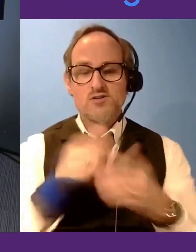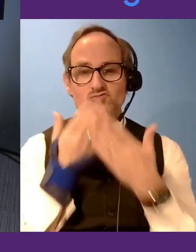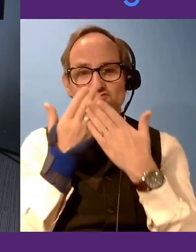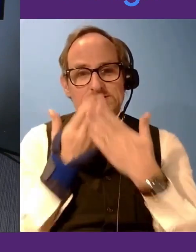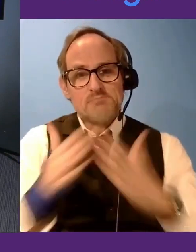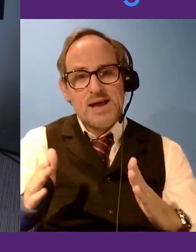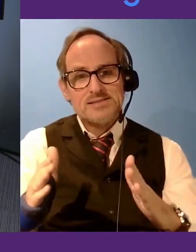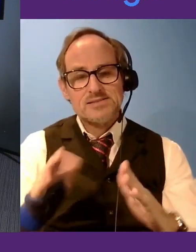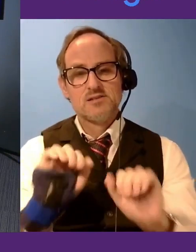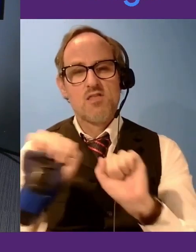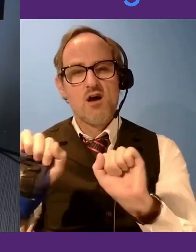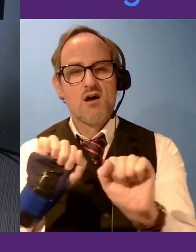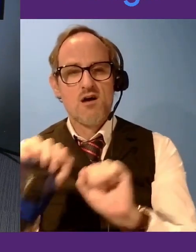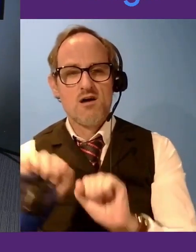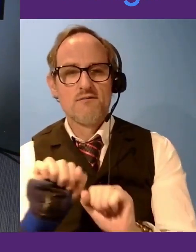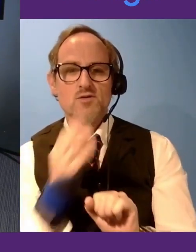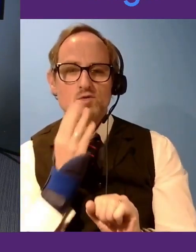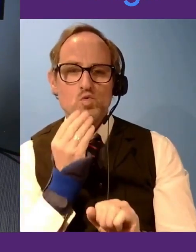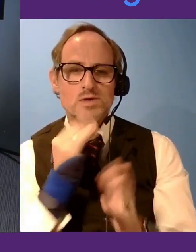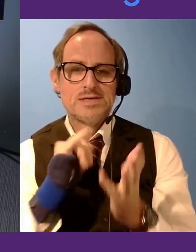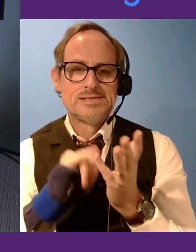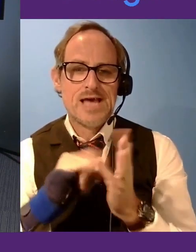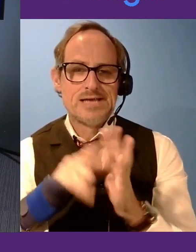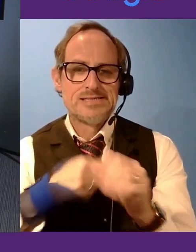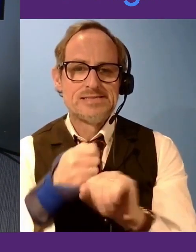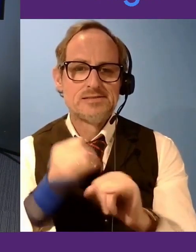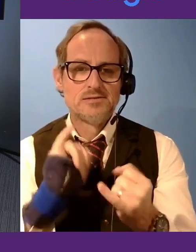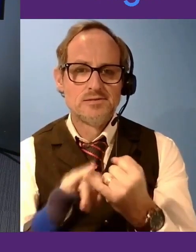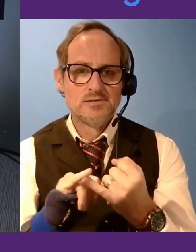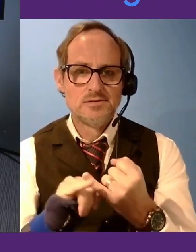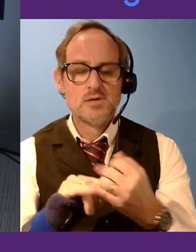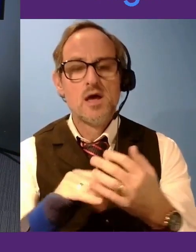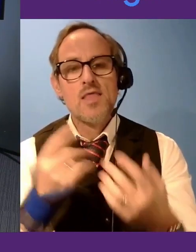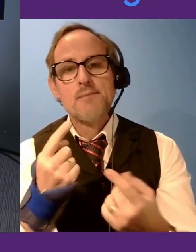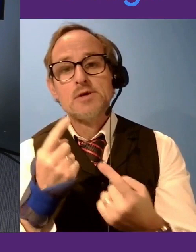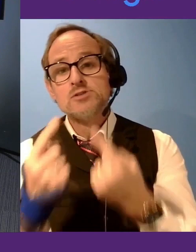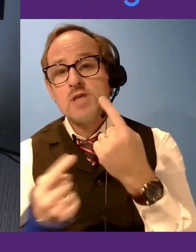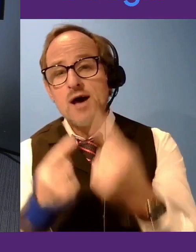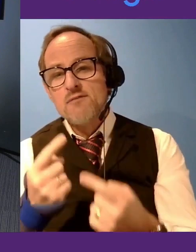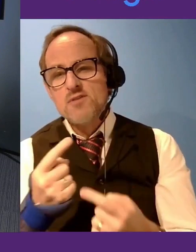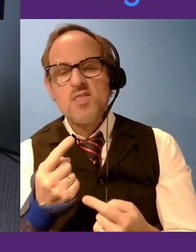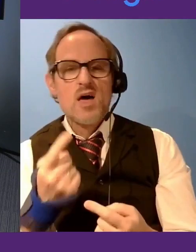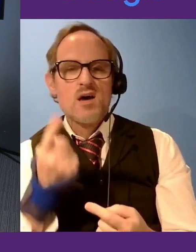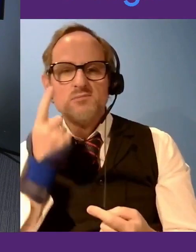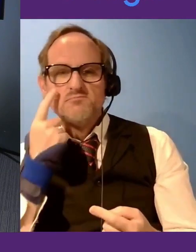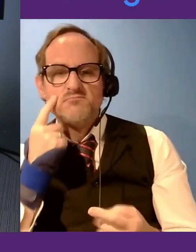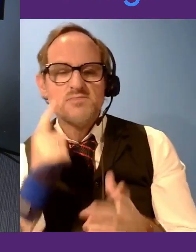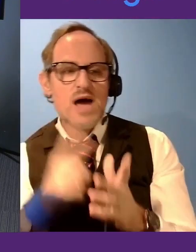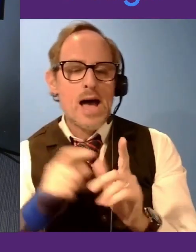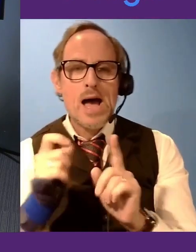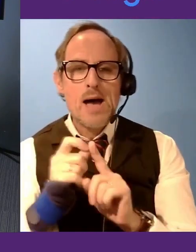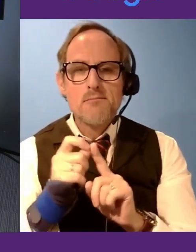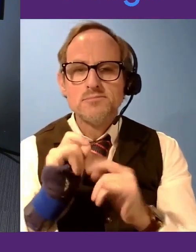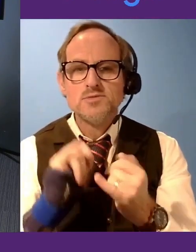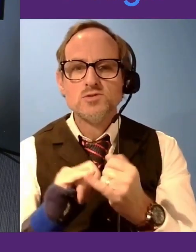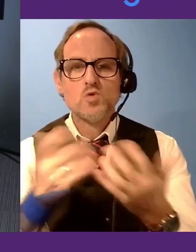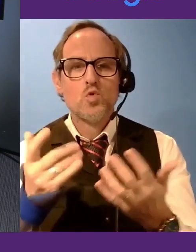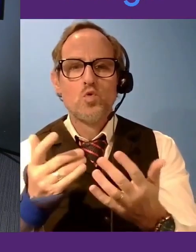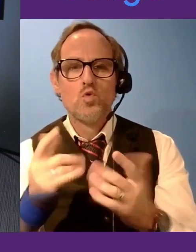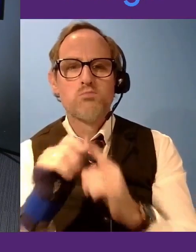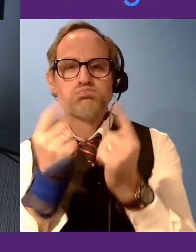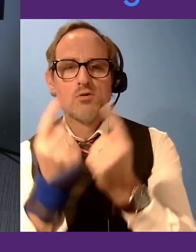systems, and then they get to products, websites, or apps that don't respect those things, like the font size, and you need to be very careful. So it's